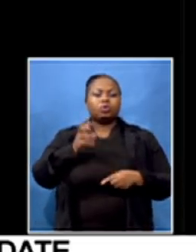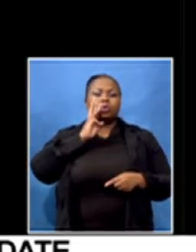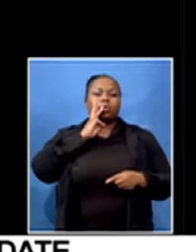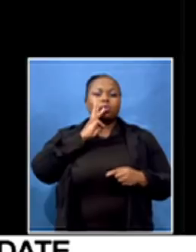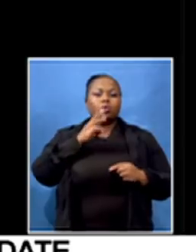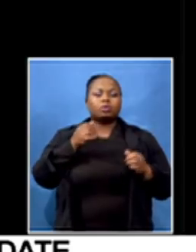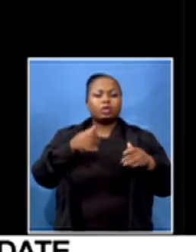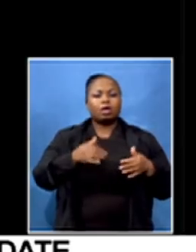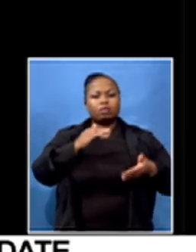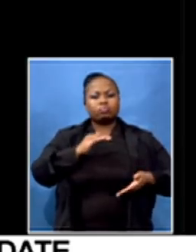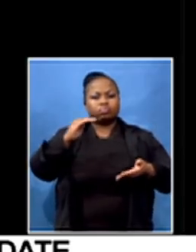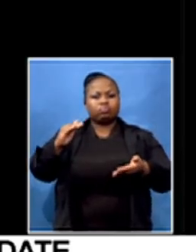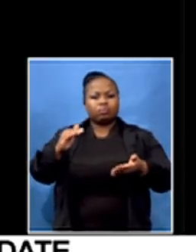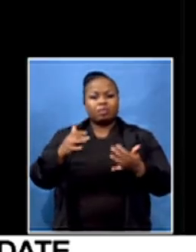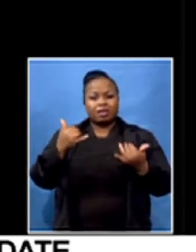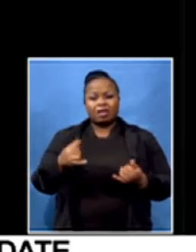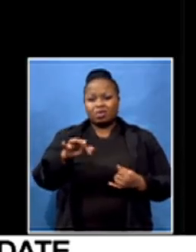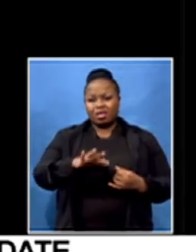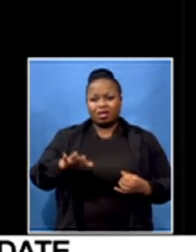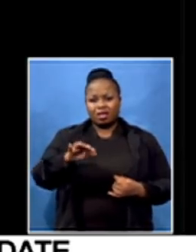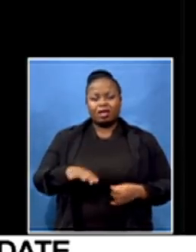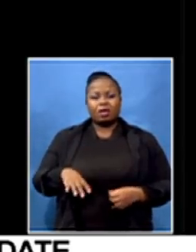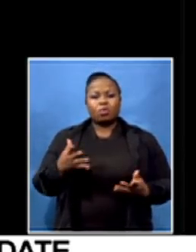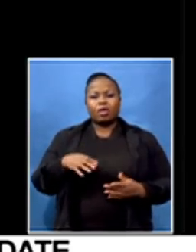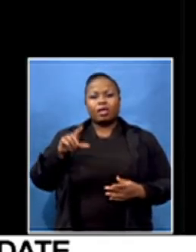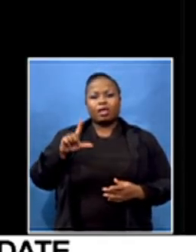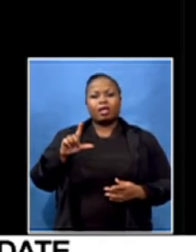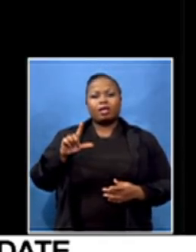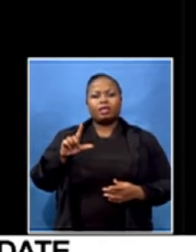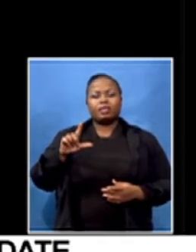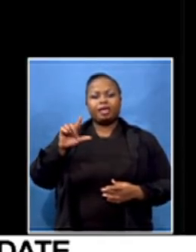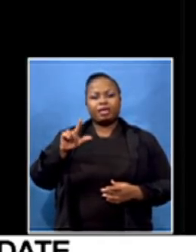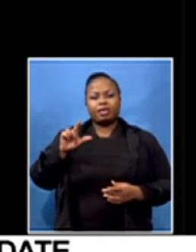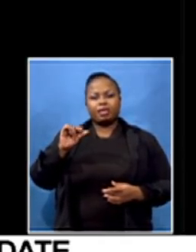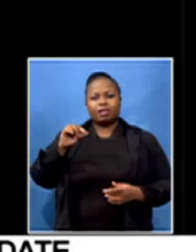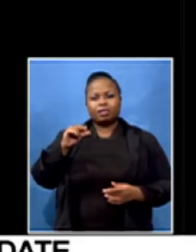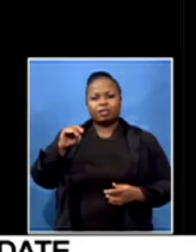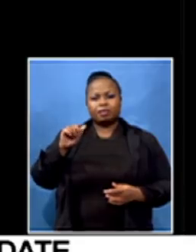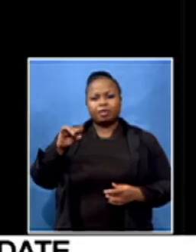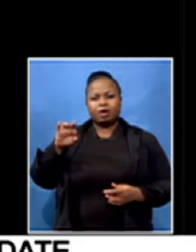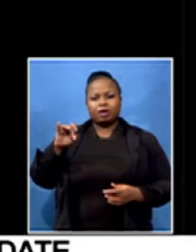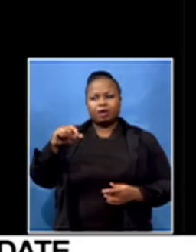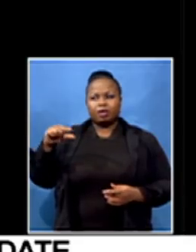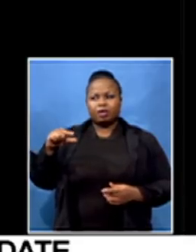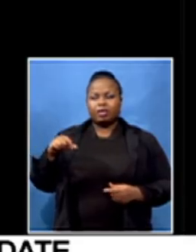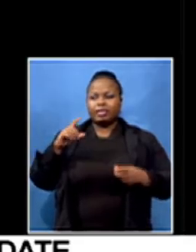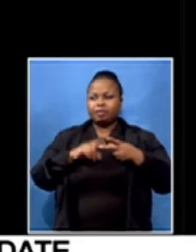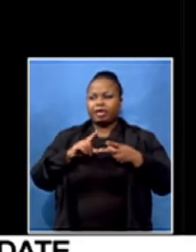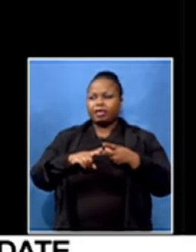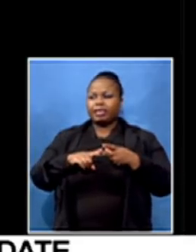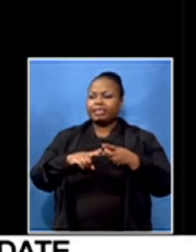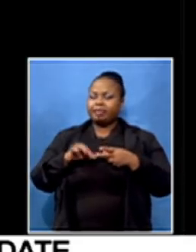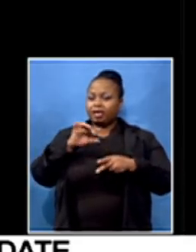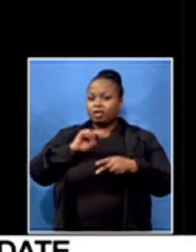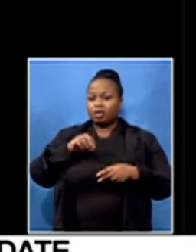Now, currently in areas like Lichtenburg in the Northwest Province, some boreholes can't be used as a result of contaminated underground water by